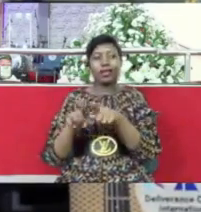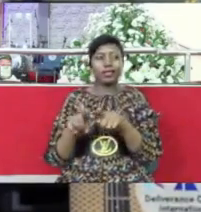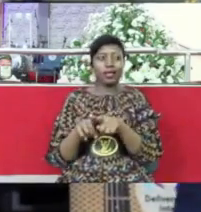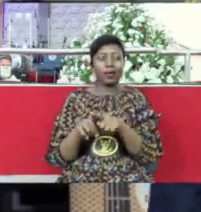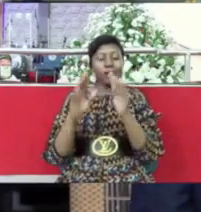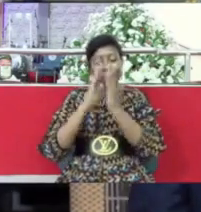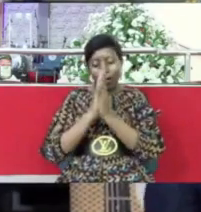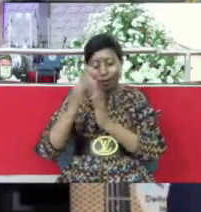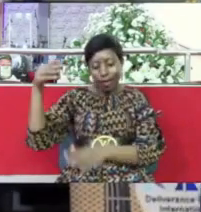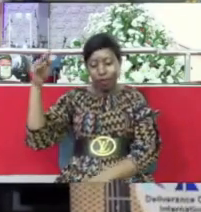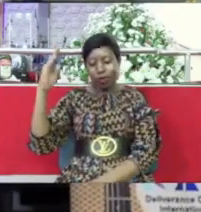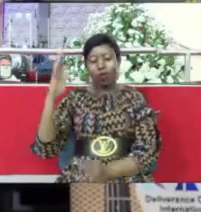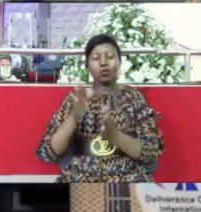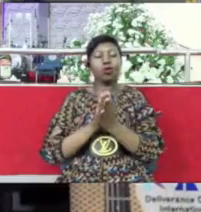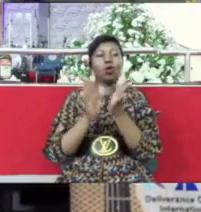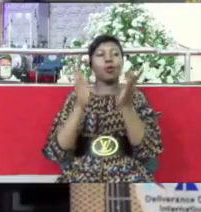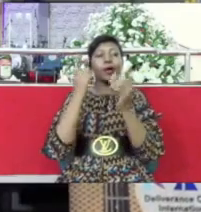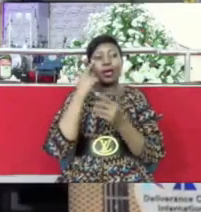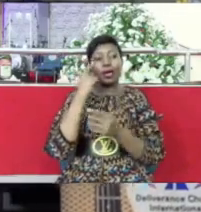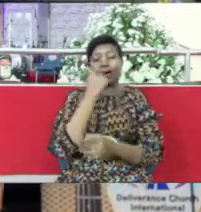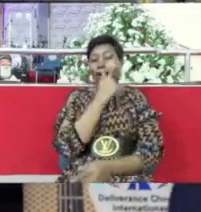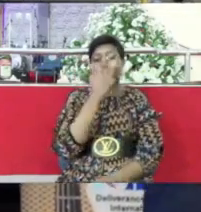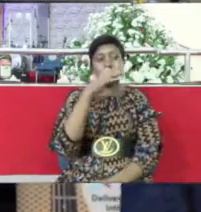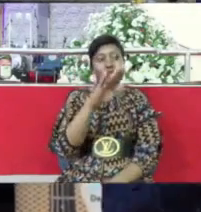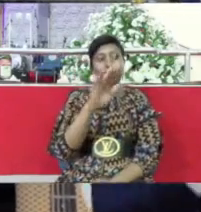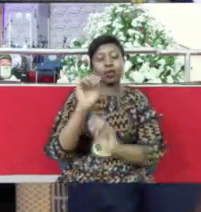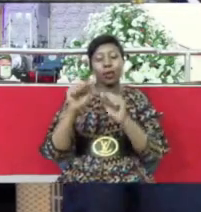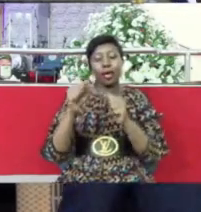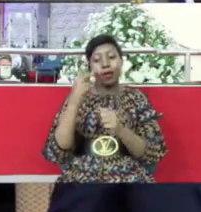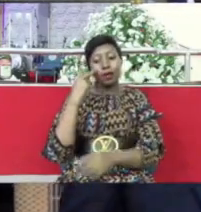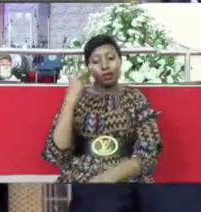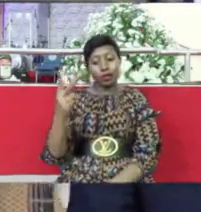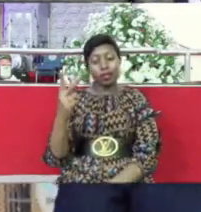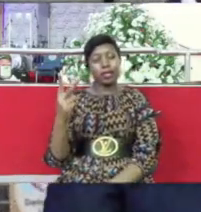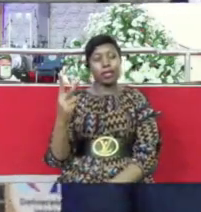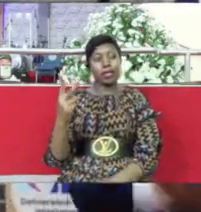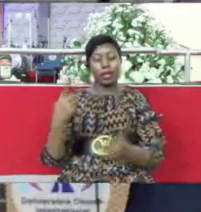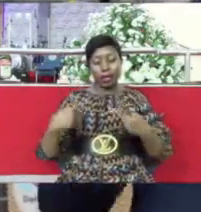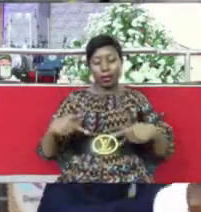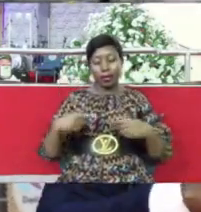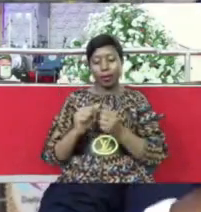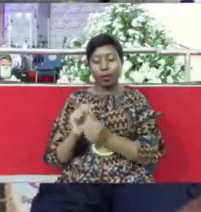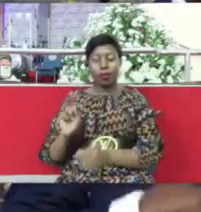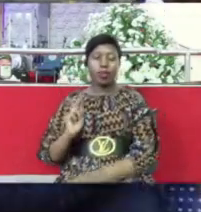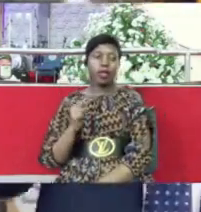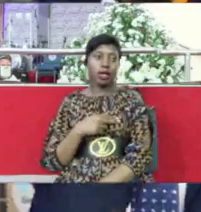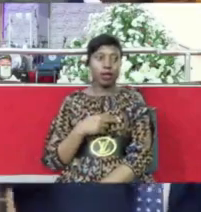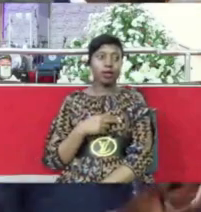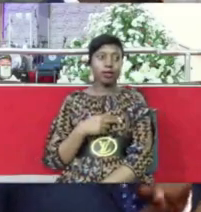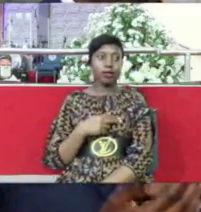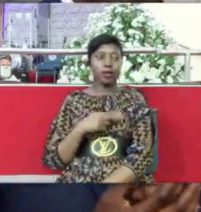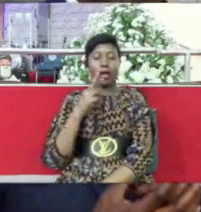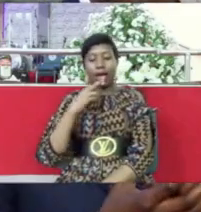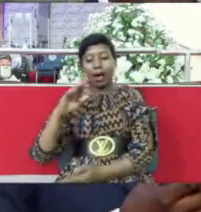Mungu, cockroach. Open my eyes. Ask God, so that I can see. Nione. Those that are with us. Wale ambao kuna sisi. Ni zaidi.